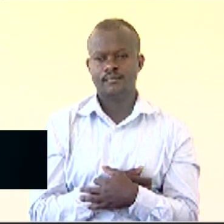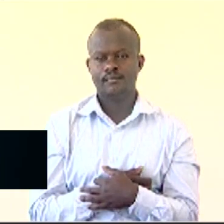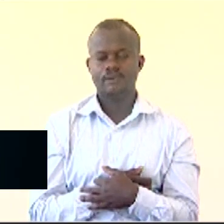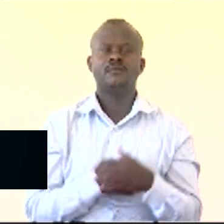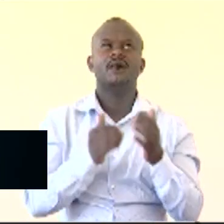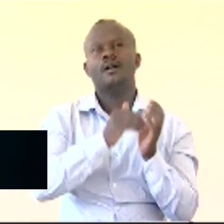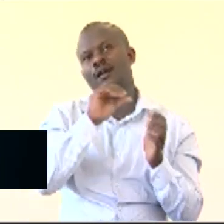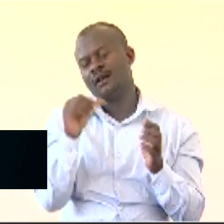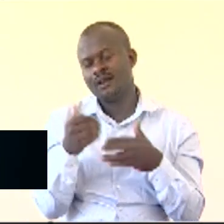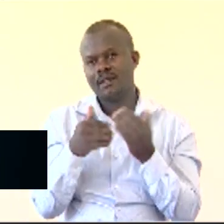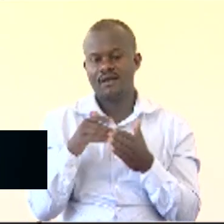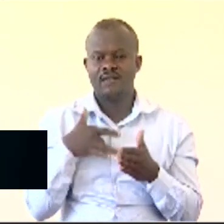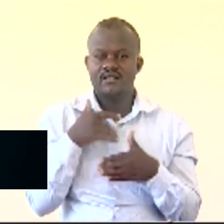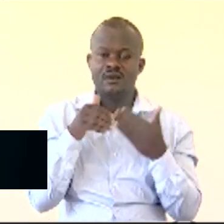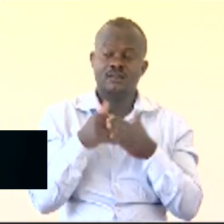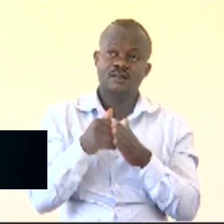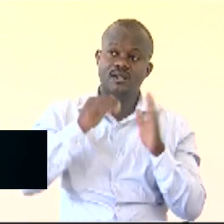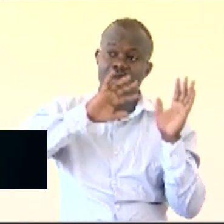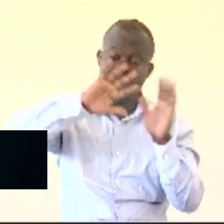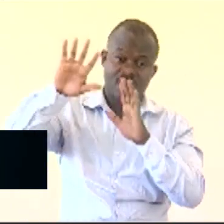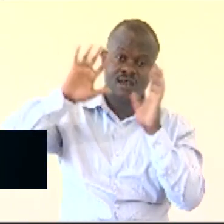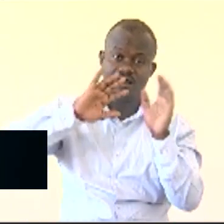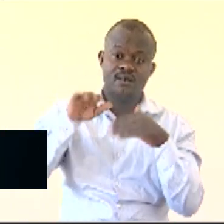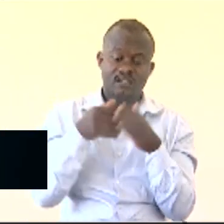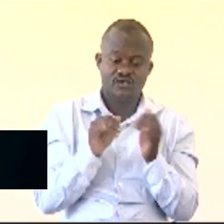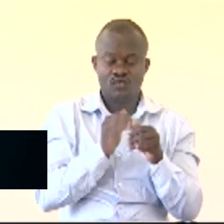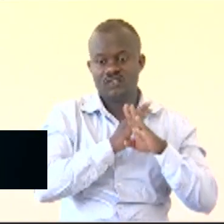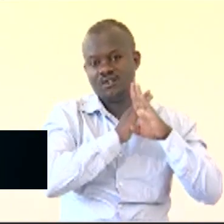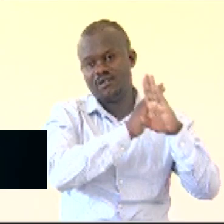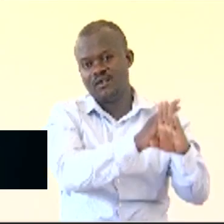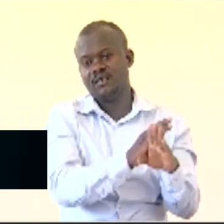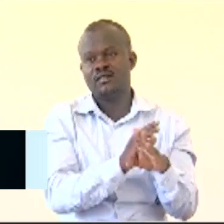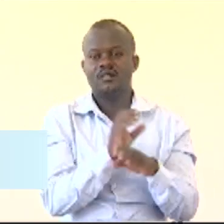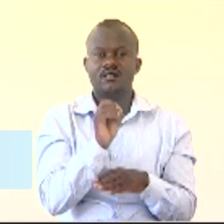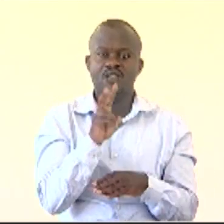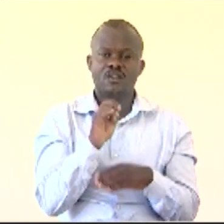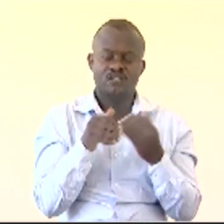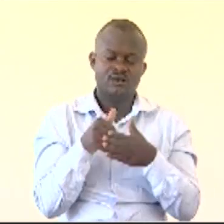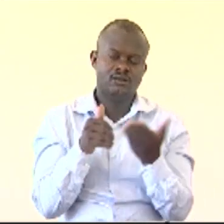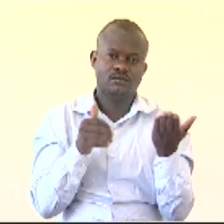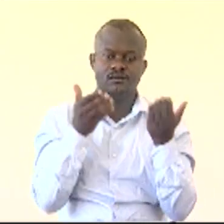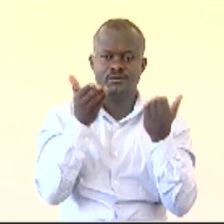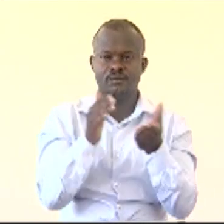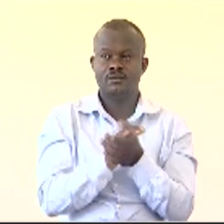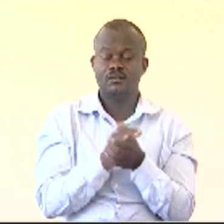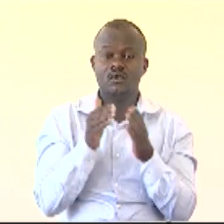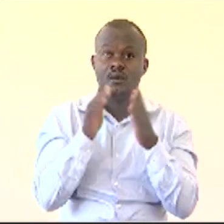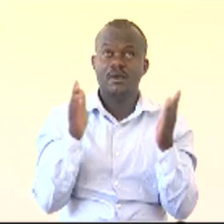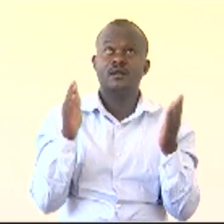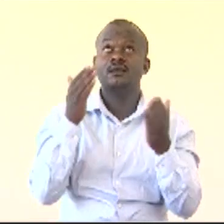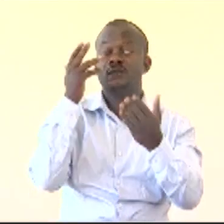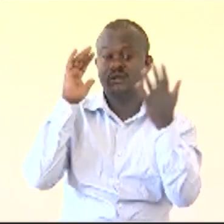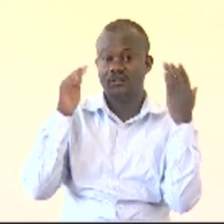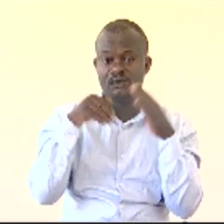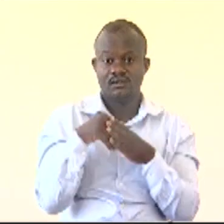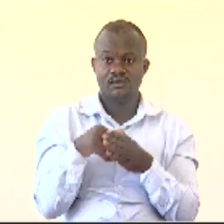Another thing, because we said it is an airborne disease, try to avoid overcrowded places. Open windows in